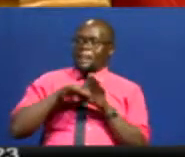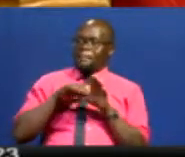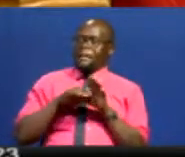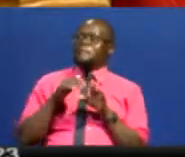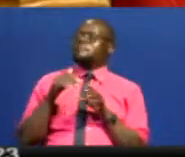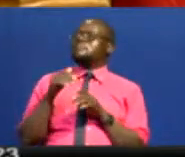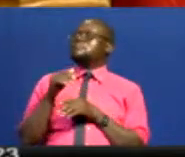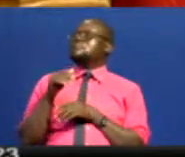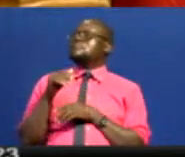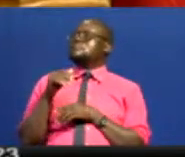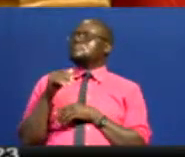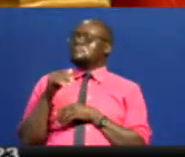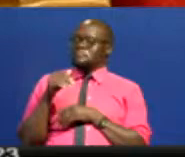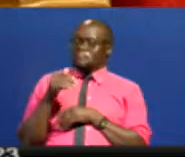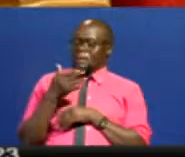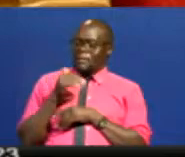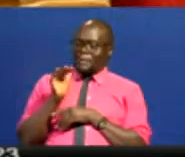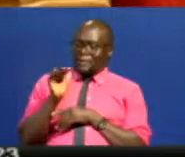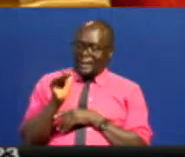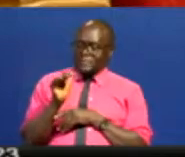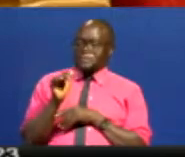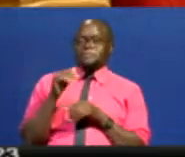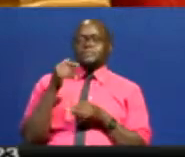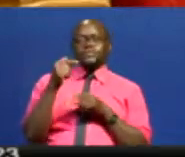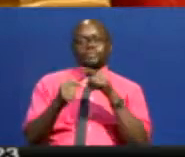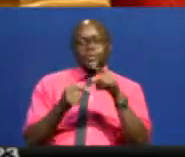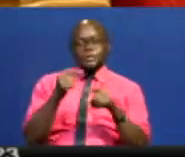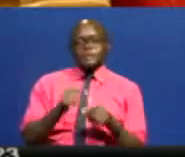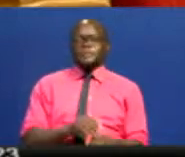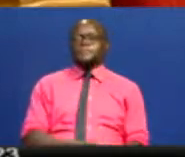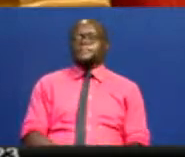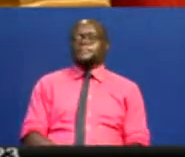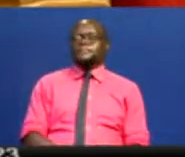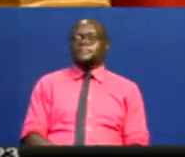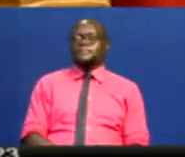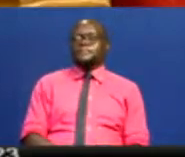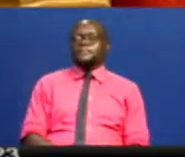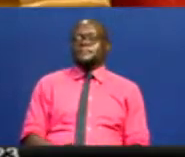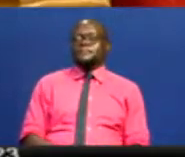Mulanya, I would ask Mulanya to proceed.